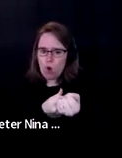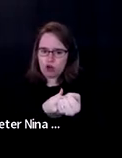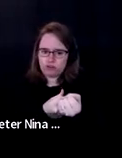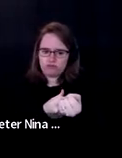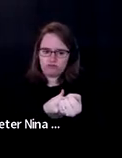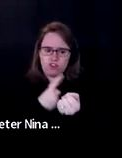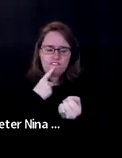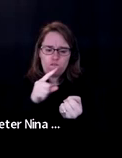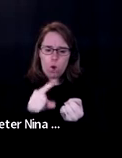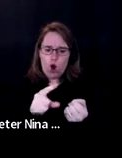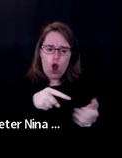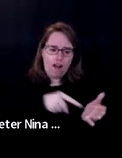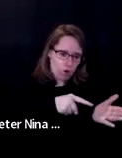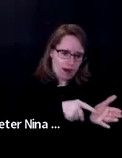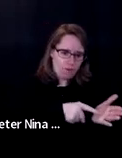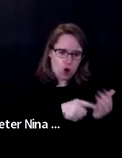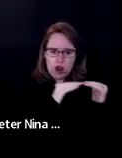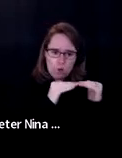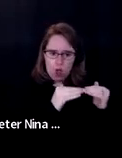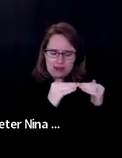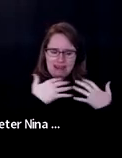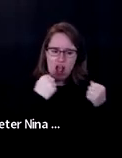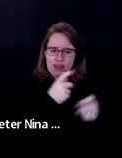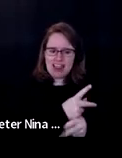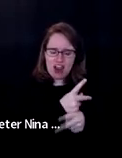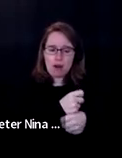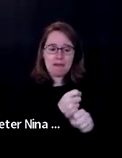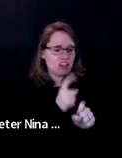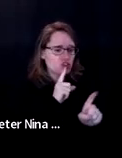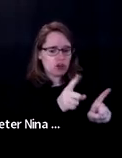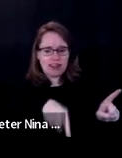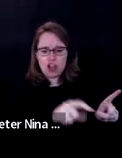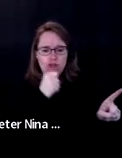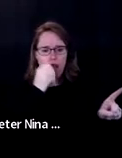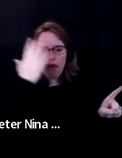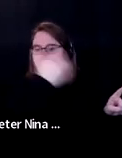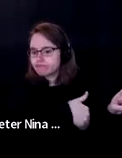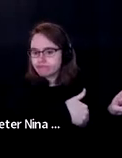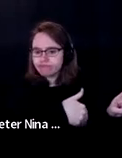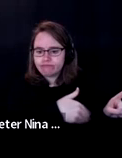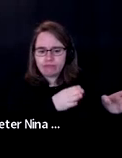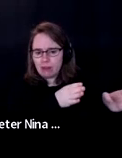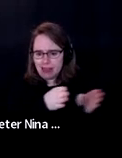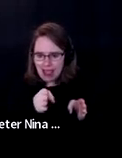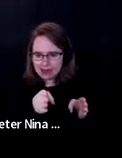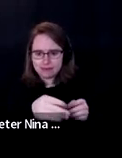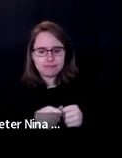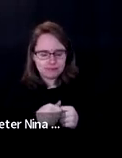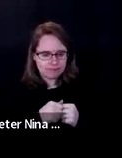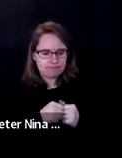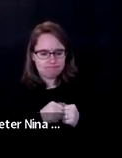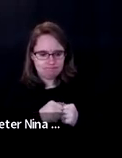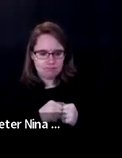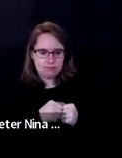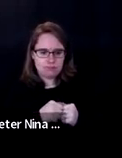quality healthcare, and making sure that they're not left out of this, of any of these plans. And then